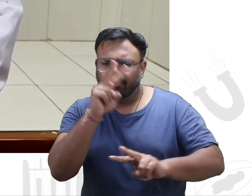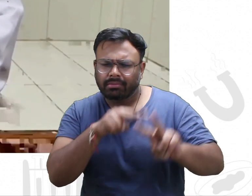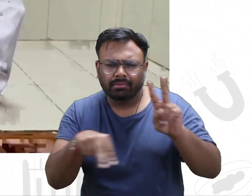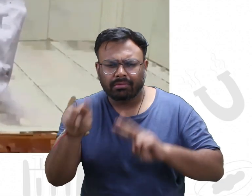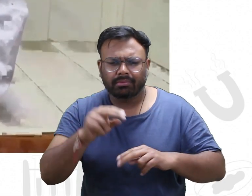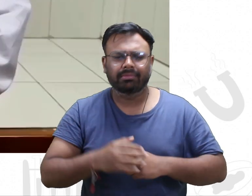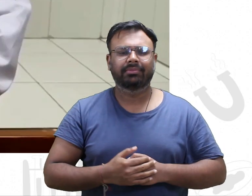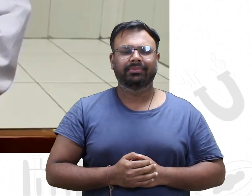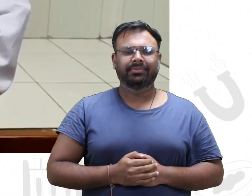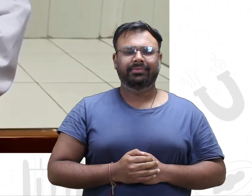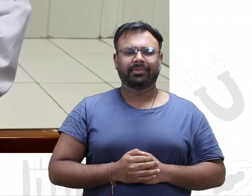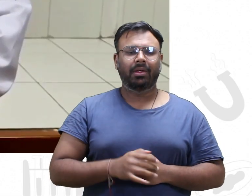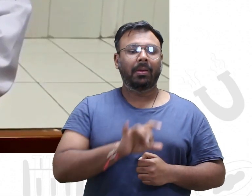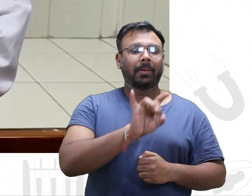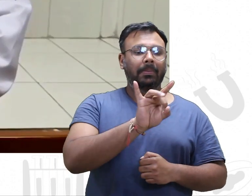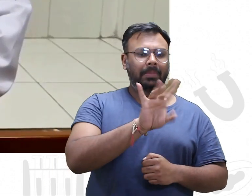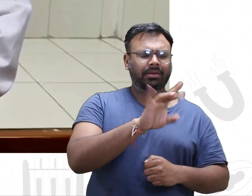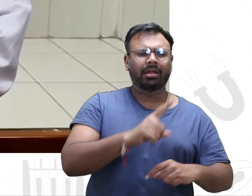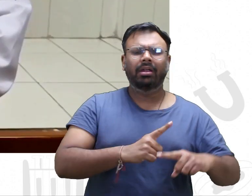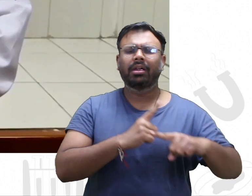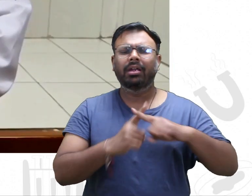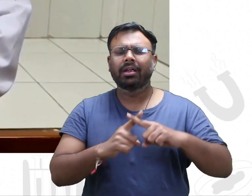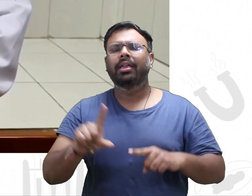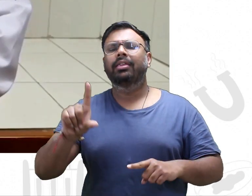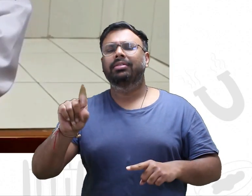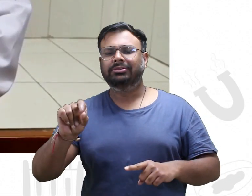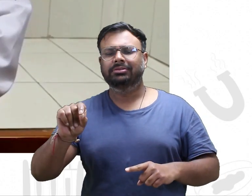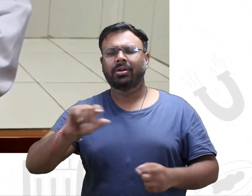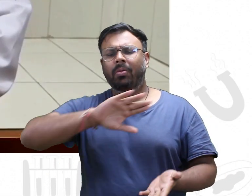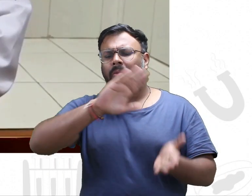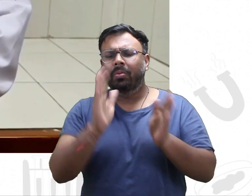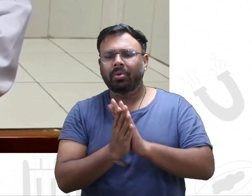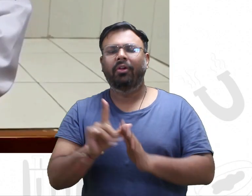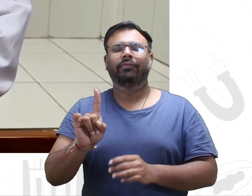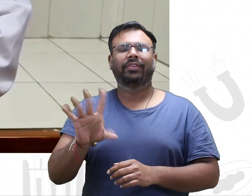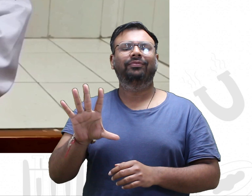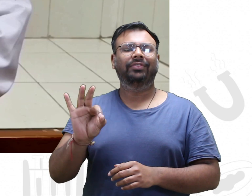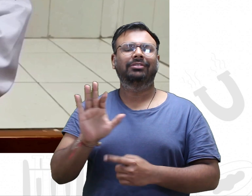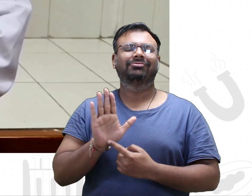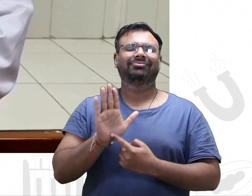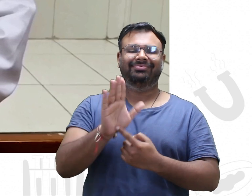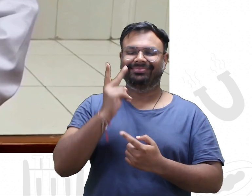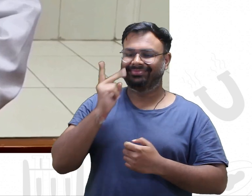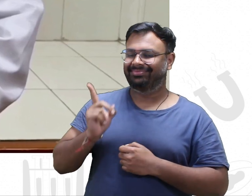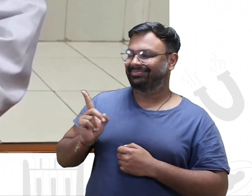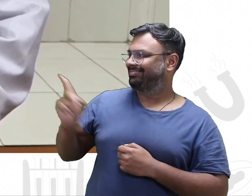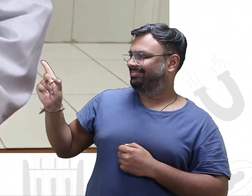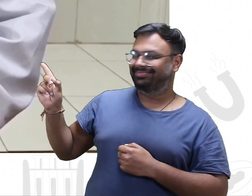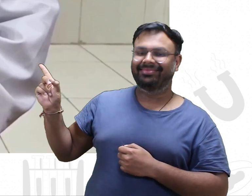the tap water sample, it shows a reading of 15, which then multiplied by 10 gives a conductivity